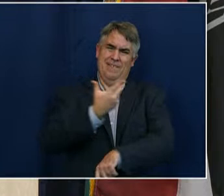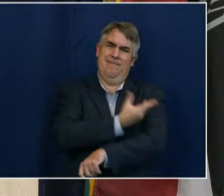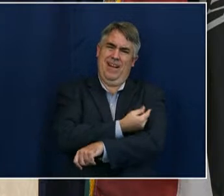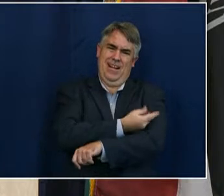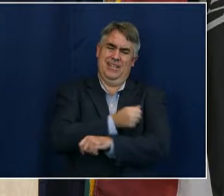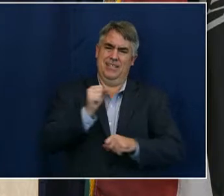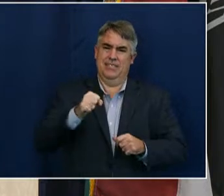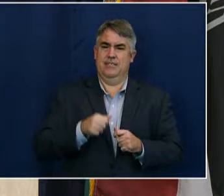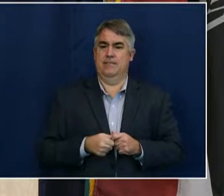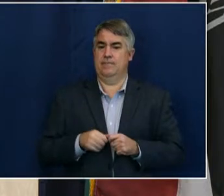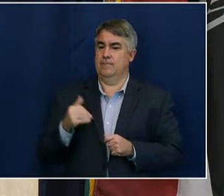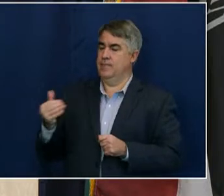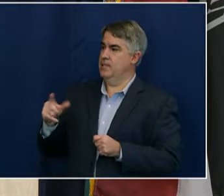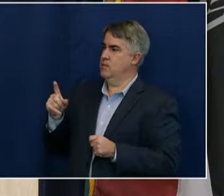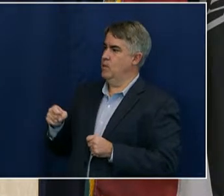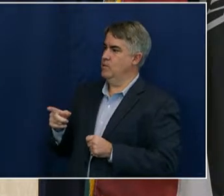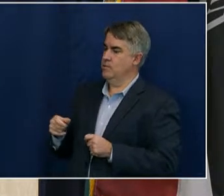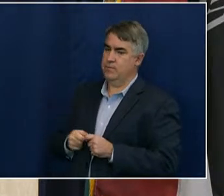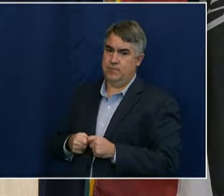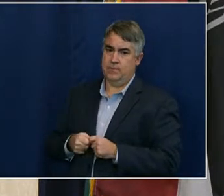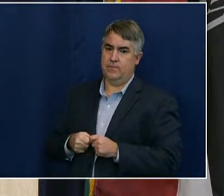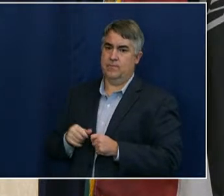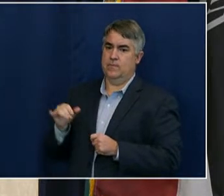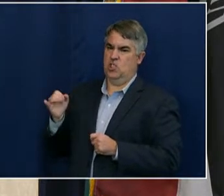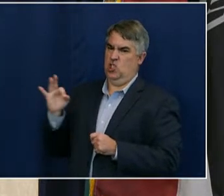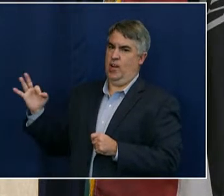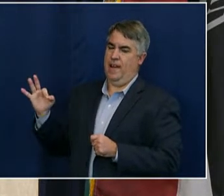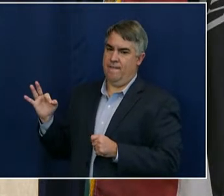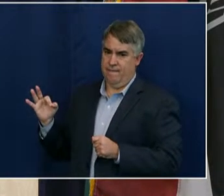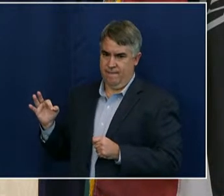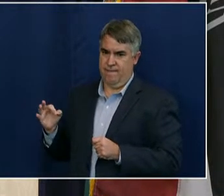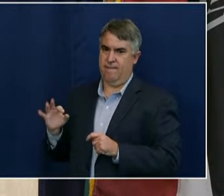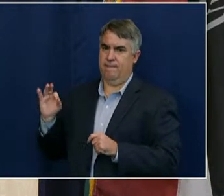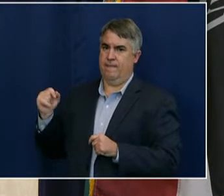This next question is from Jeff McAdam with Fox 5.